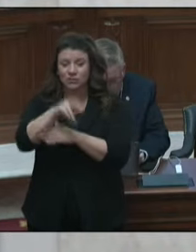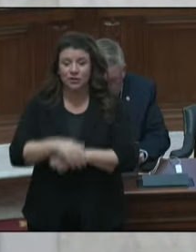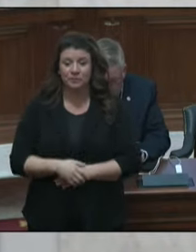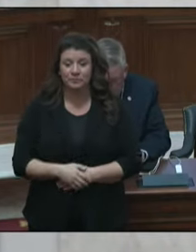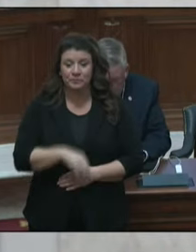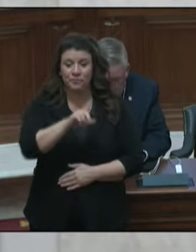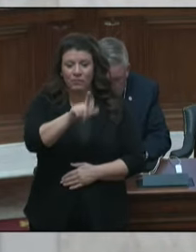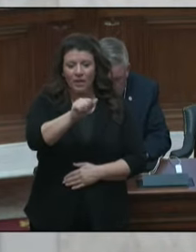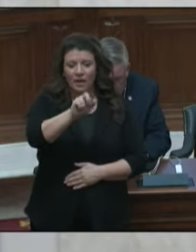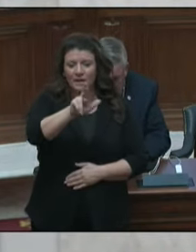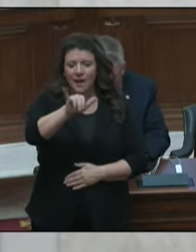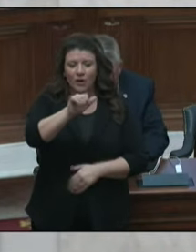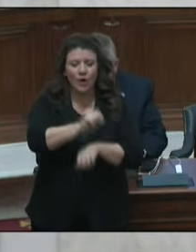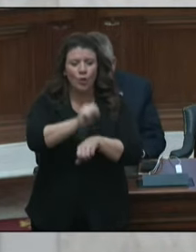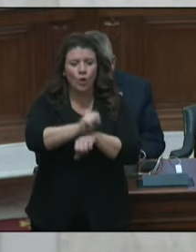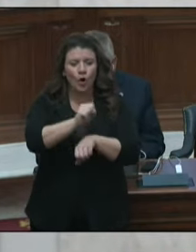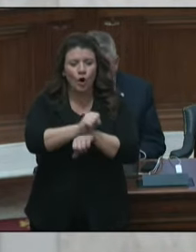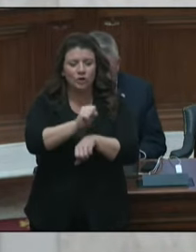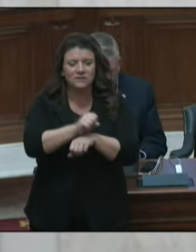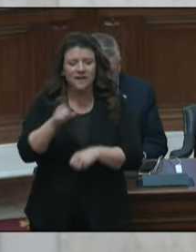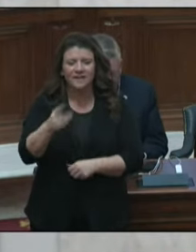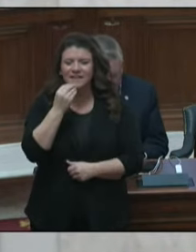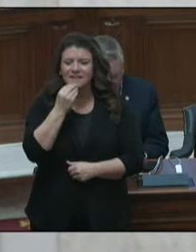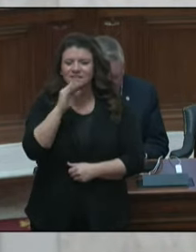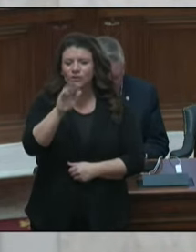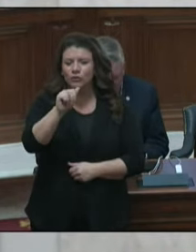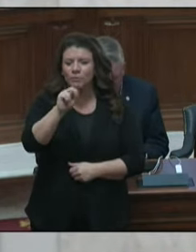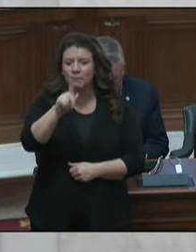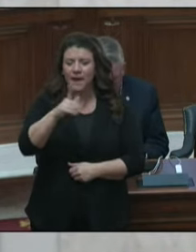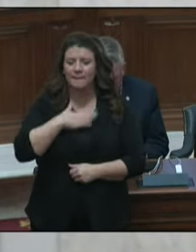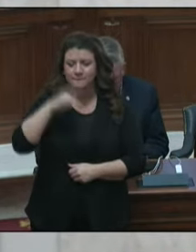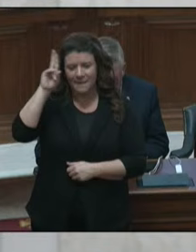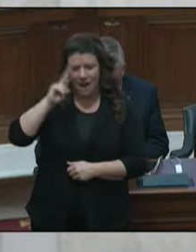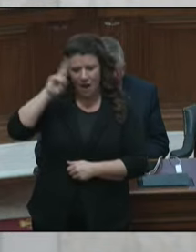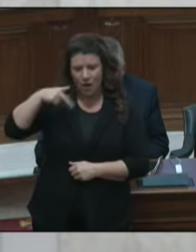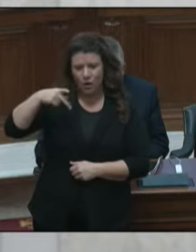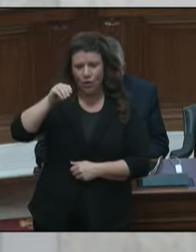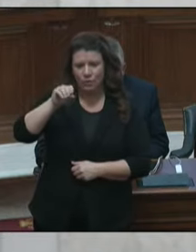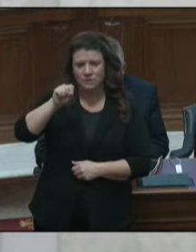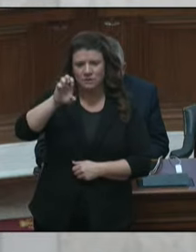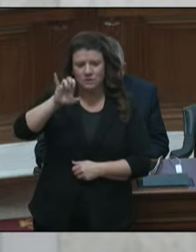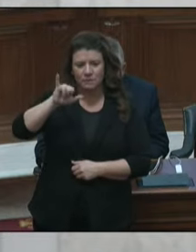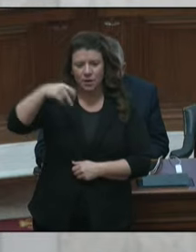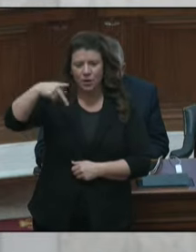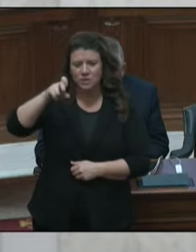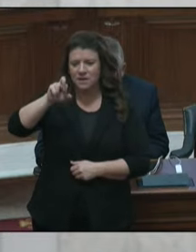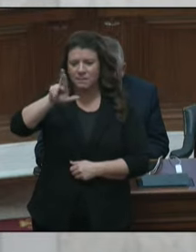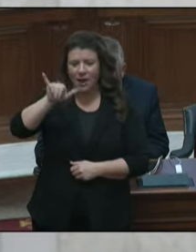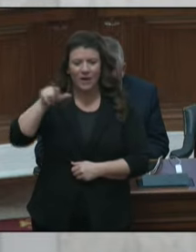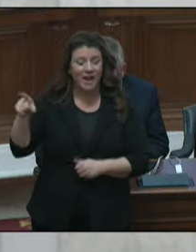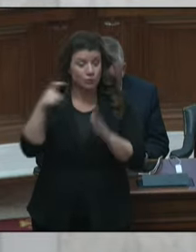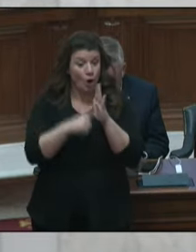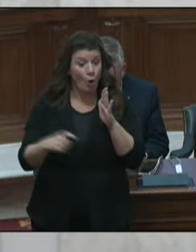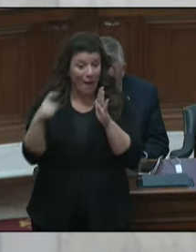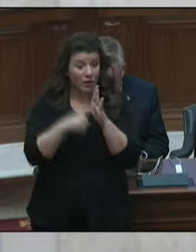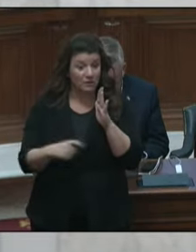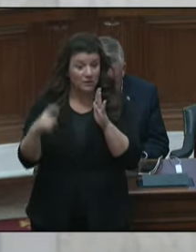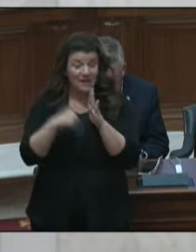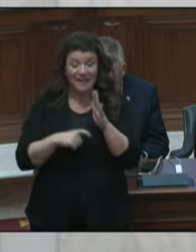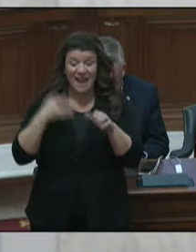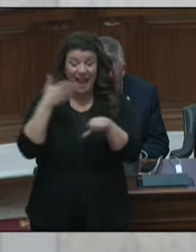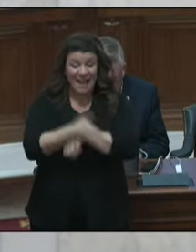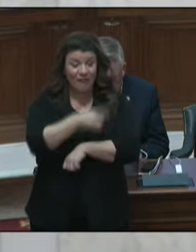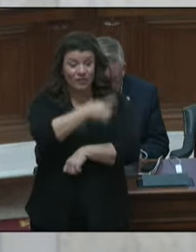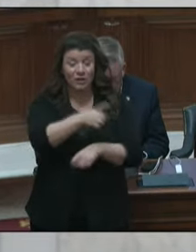this food bank where my uncle, his name was Posey Perry. He was a coal miner. And after